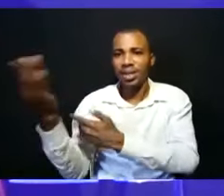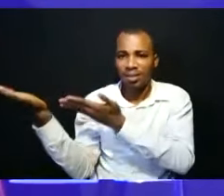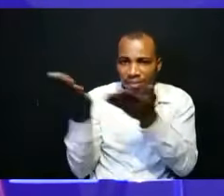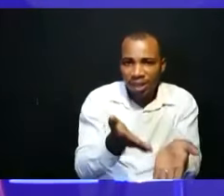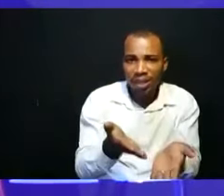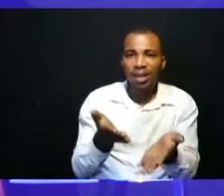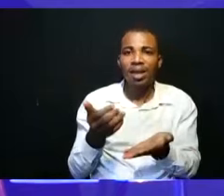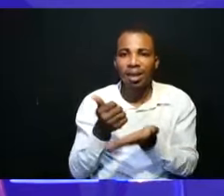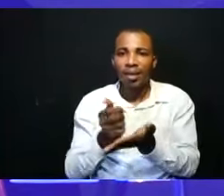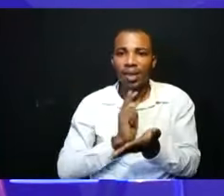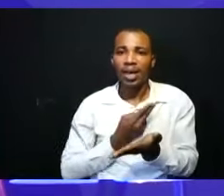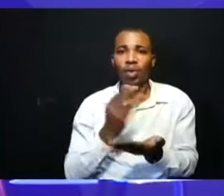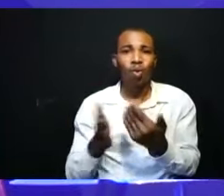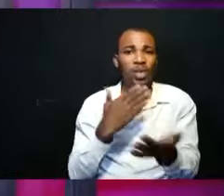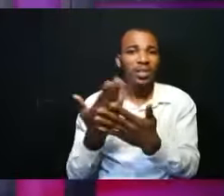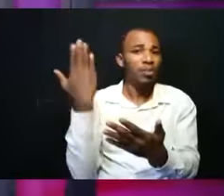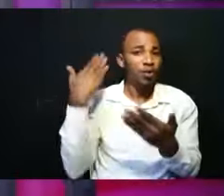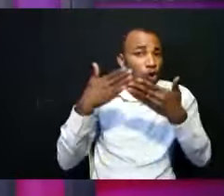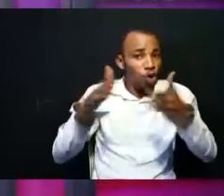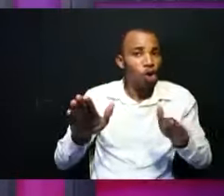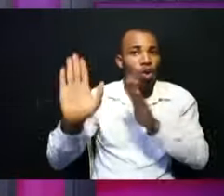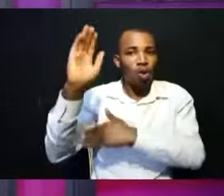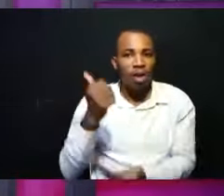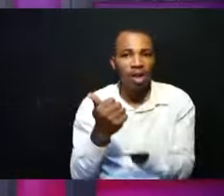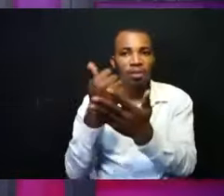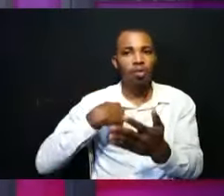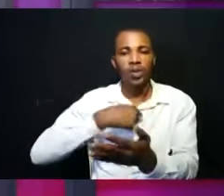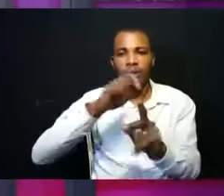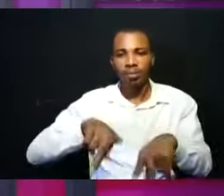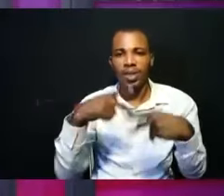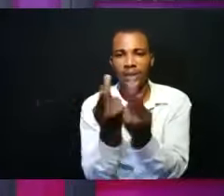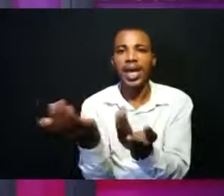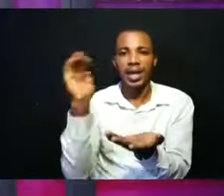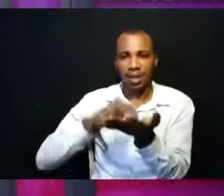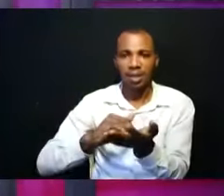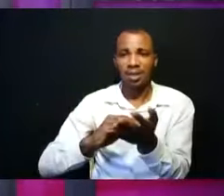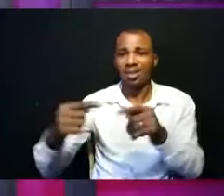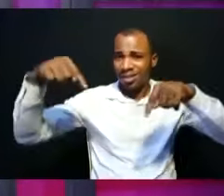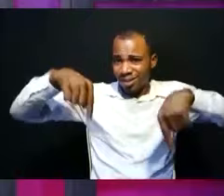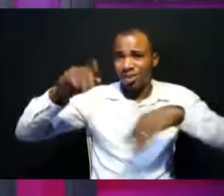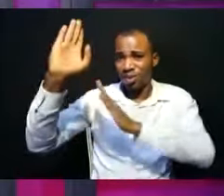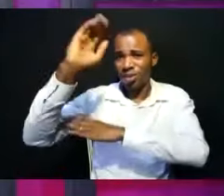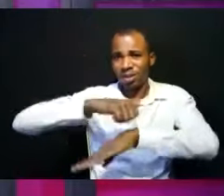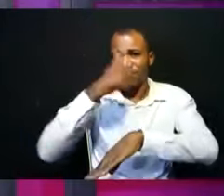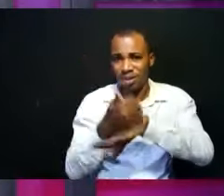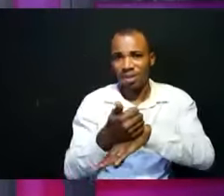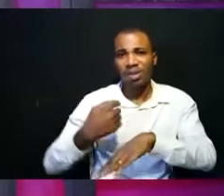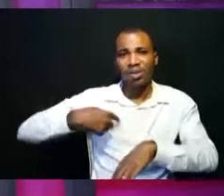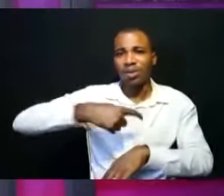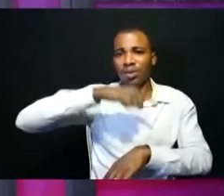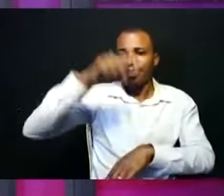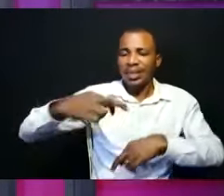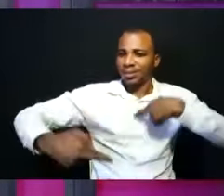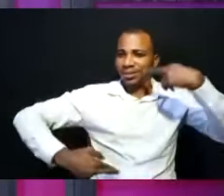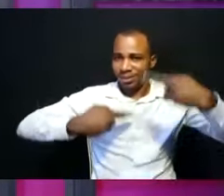lots. This is the day the Lord has made. Let us rejoice and be